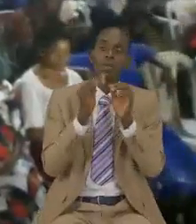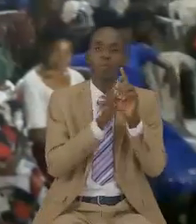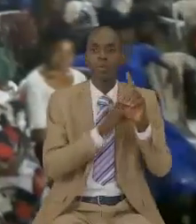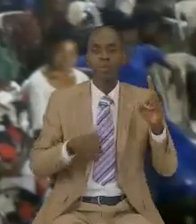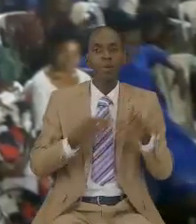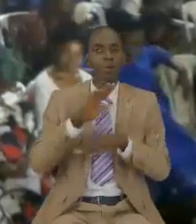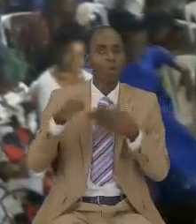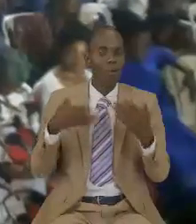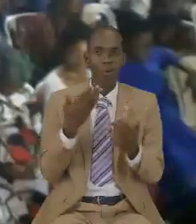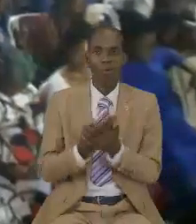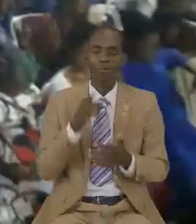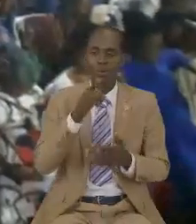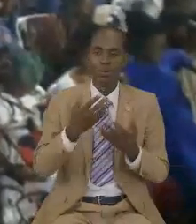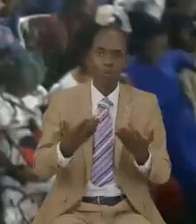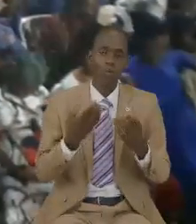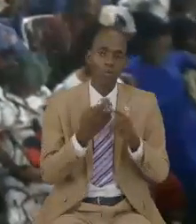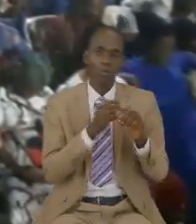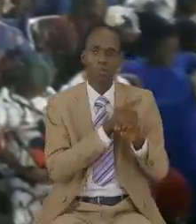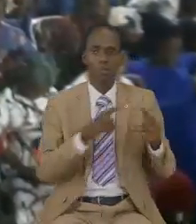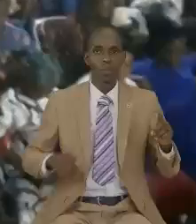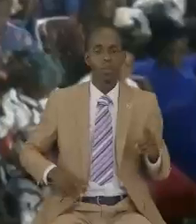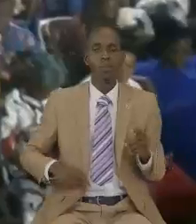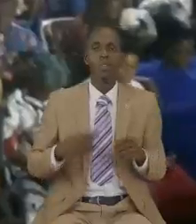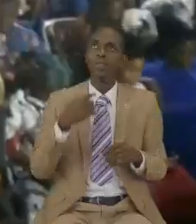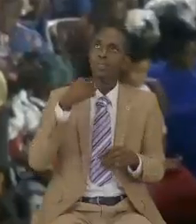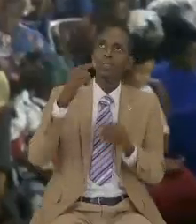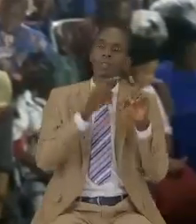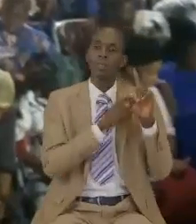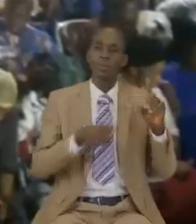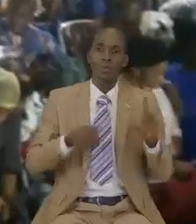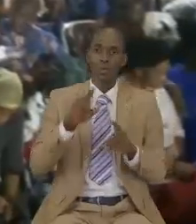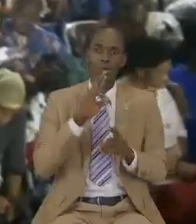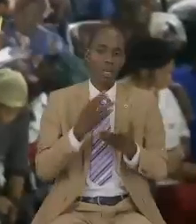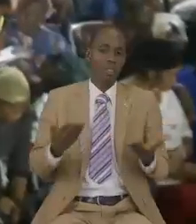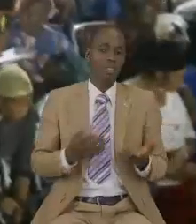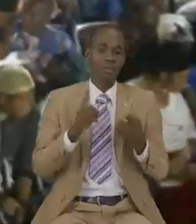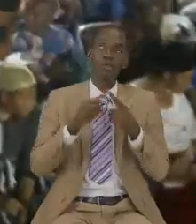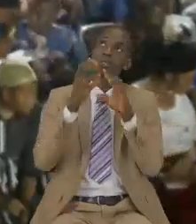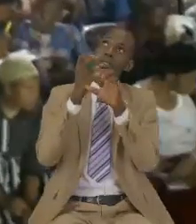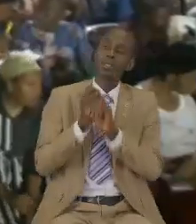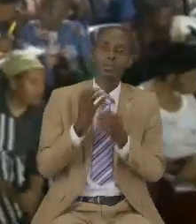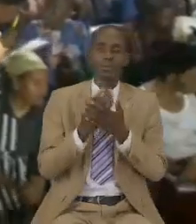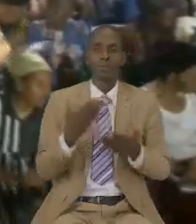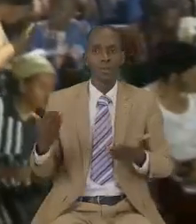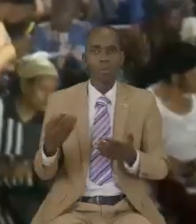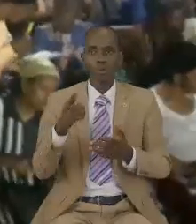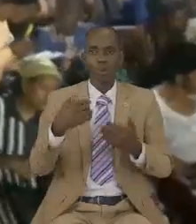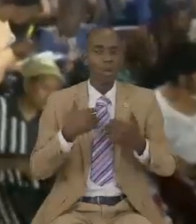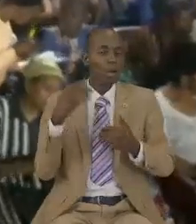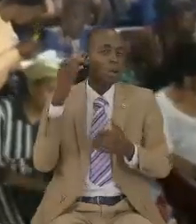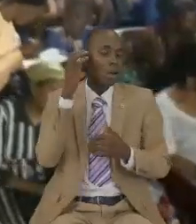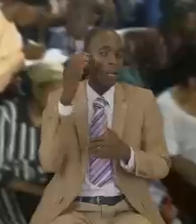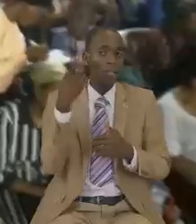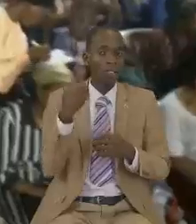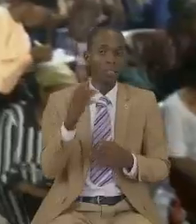will reach you. If you are outside the school premises, you are standing by the road, please, I